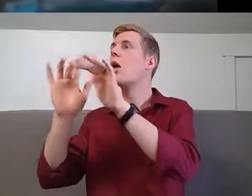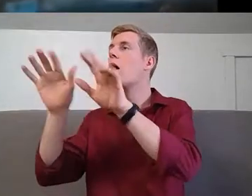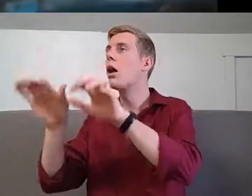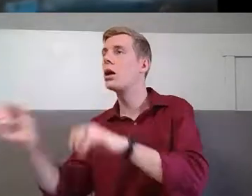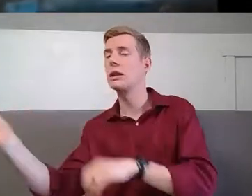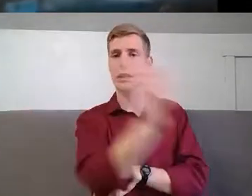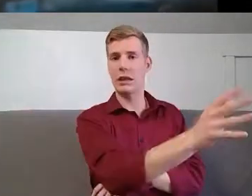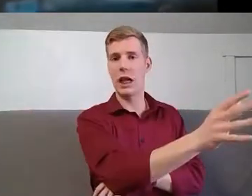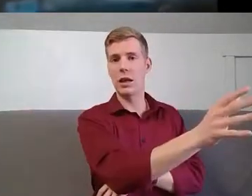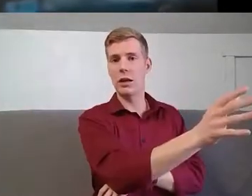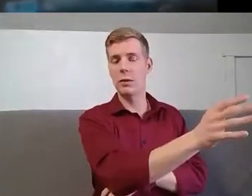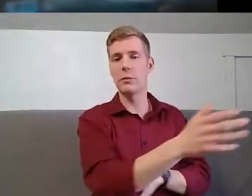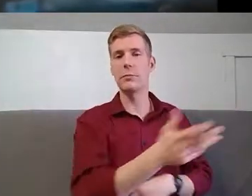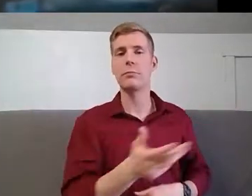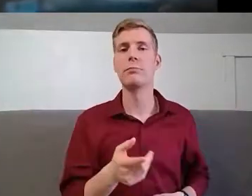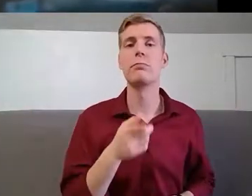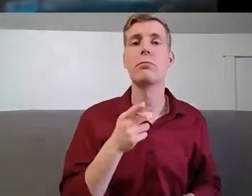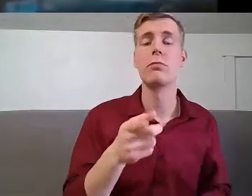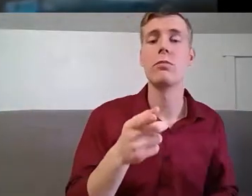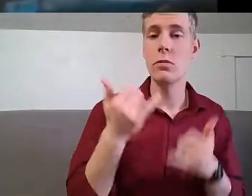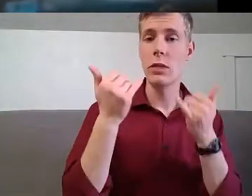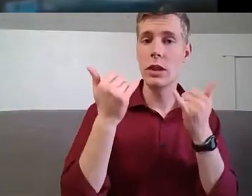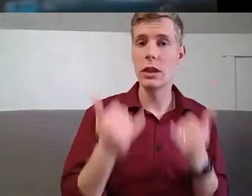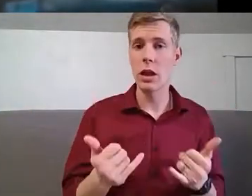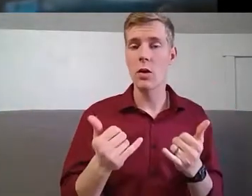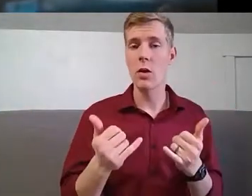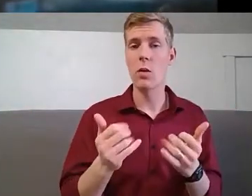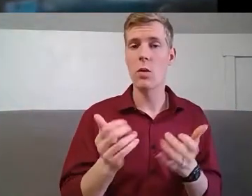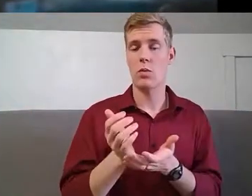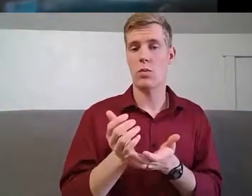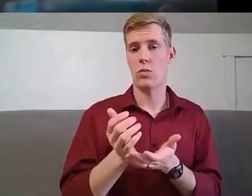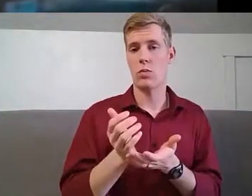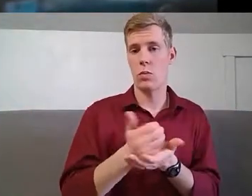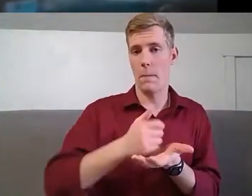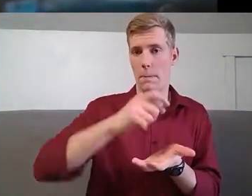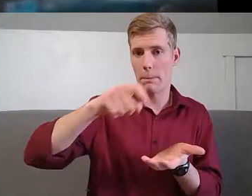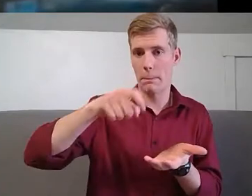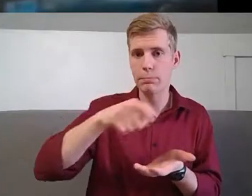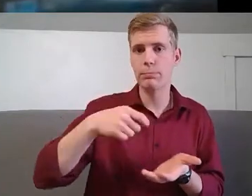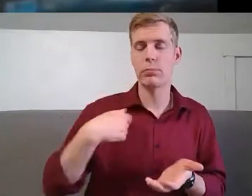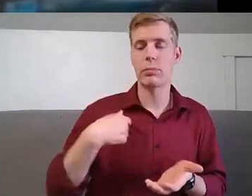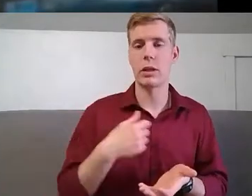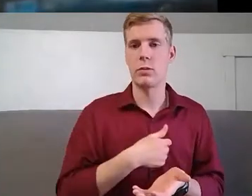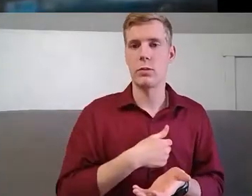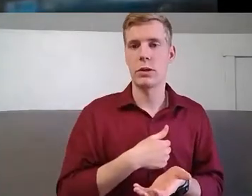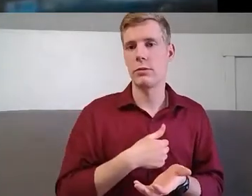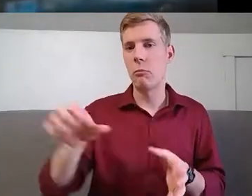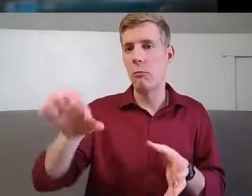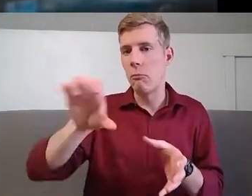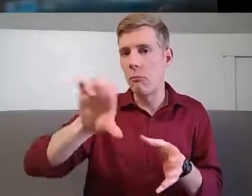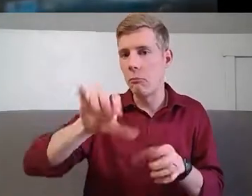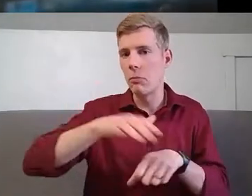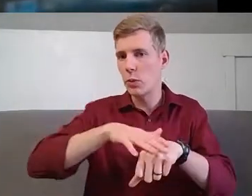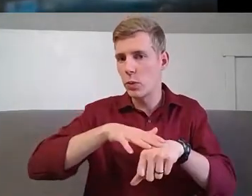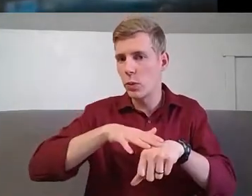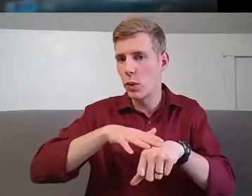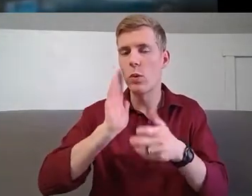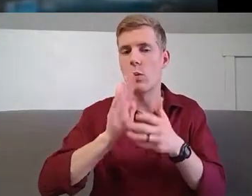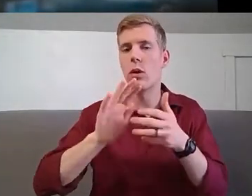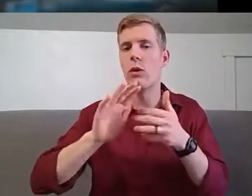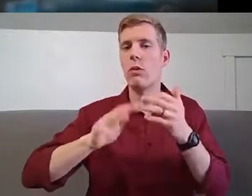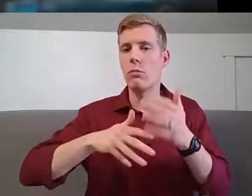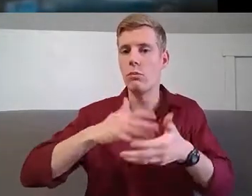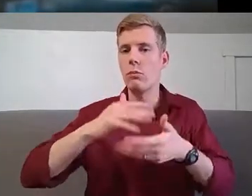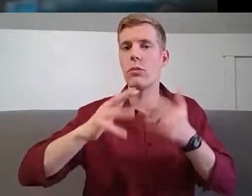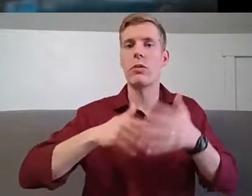least is I'm going to slowly pour in while the mixer is going the whipping cream so that it starts to get fluffy and